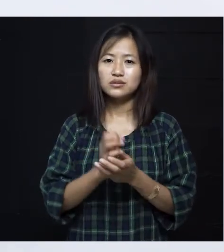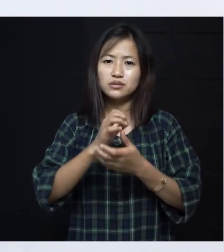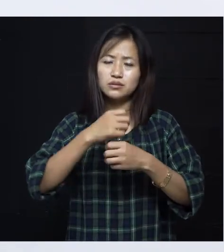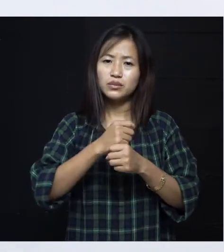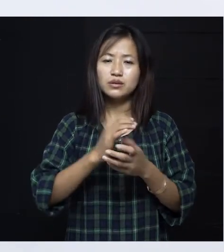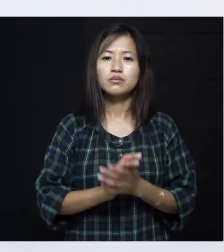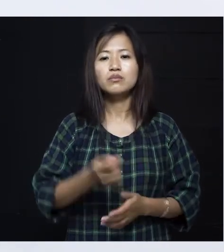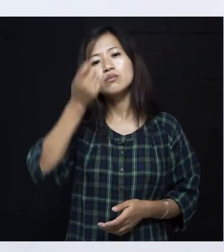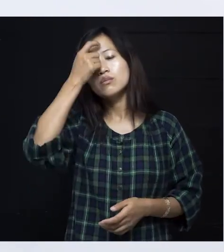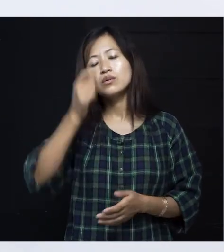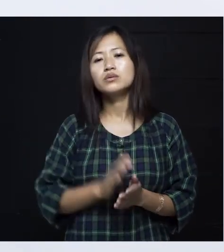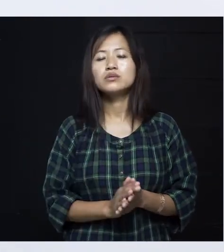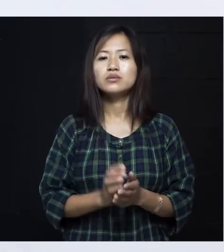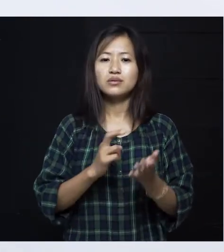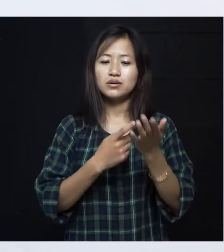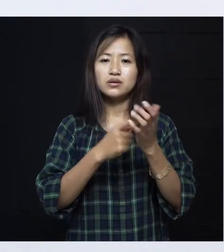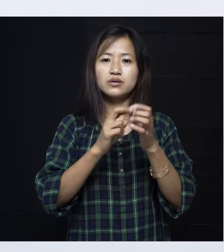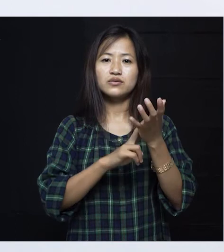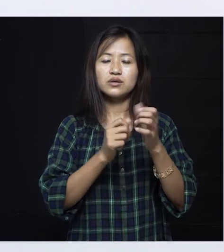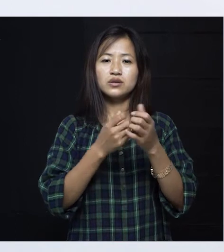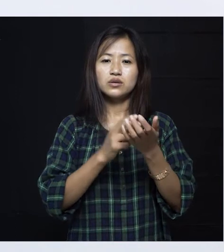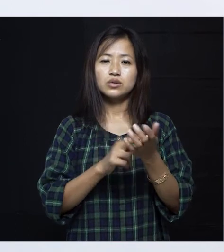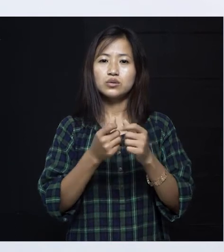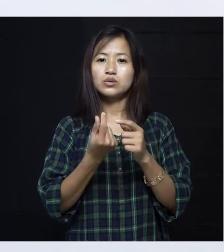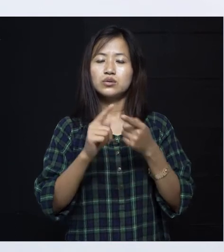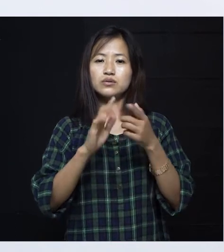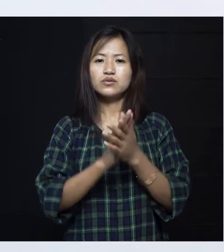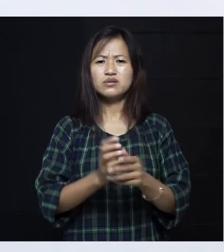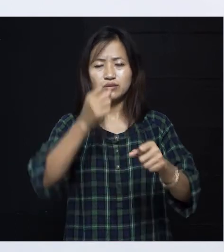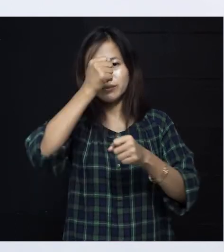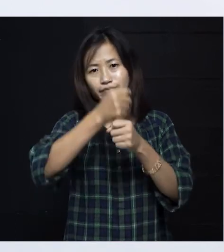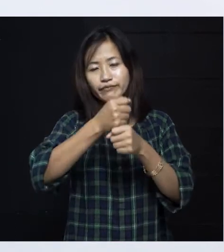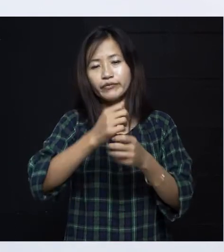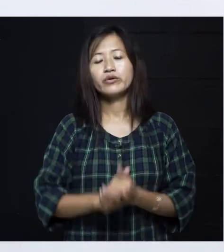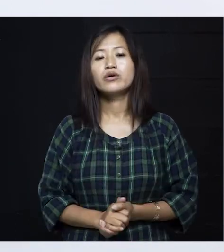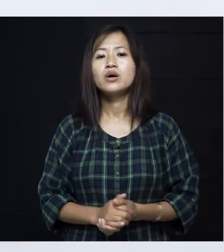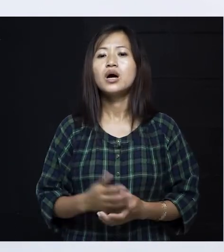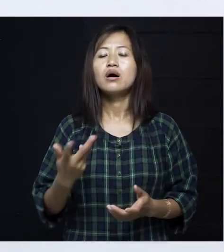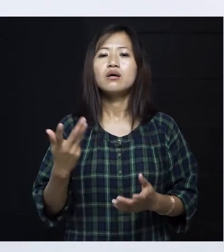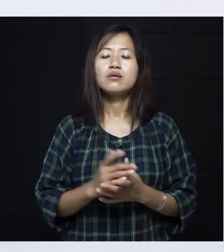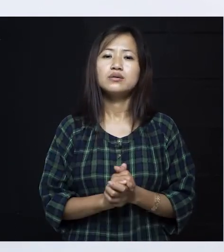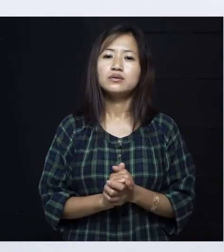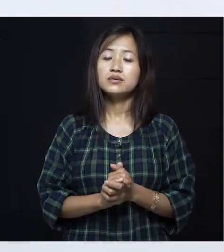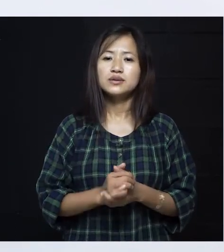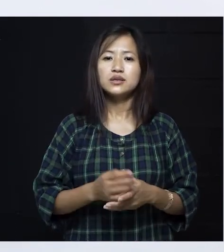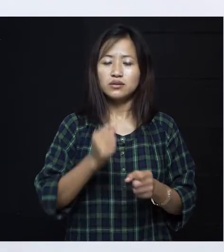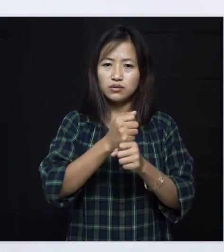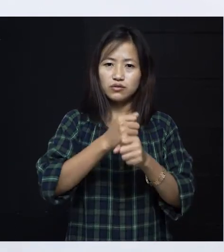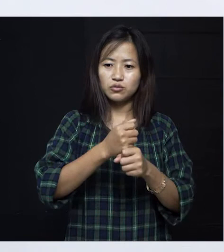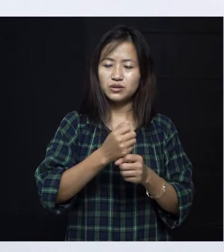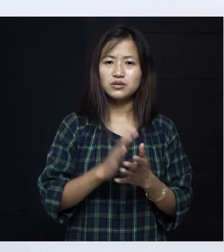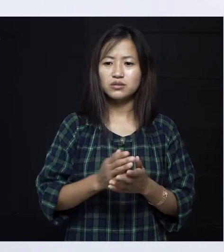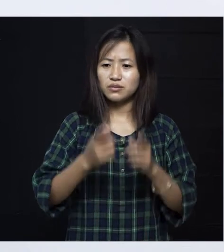create problems in the revenue of the government. Okay, it creates problem in the revenue because the government is losing out